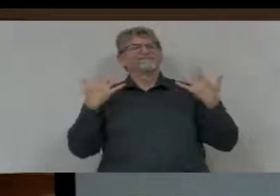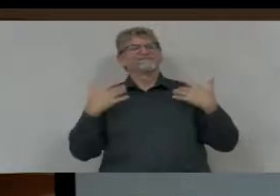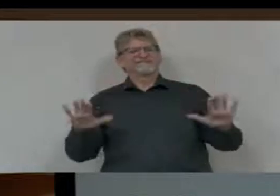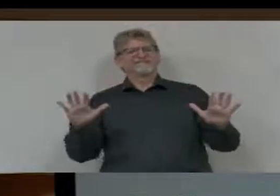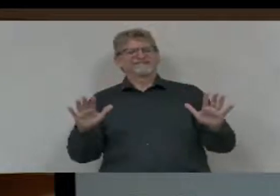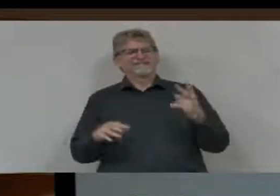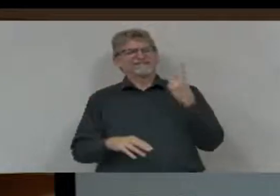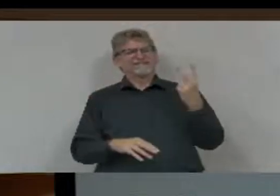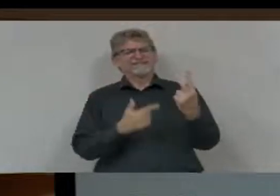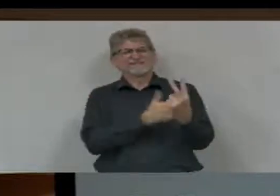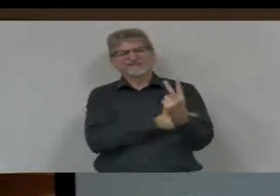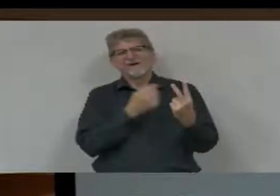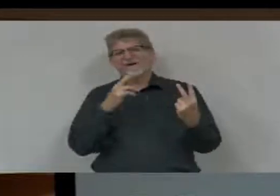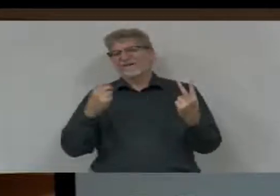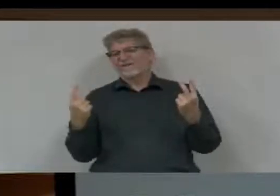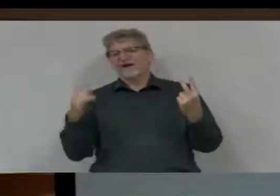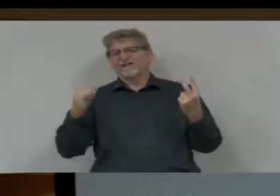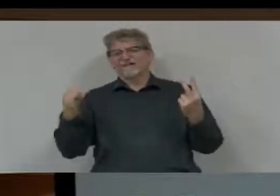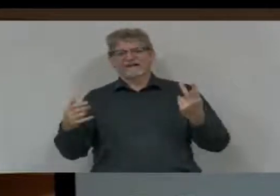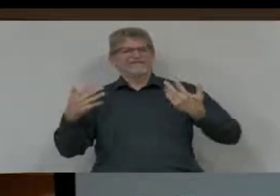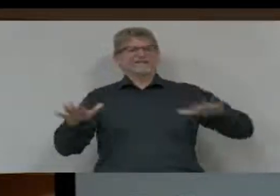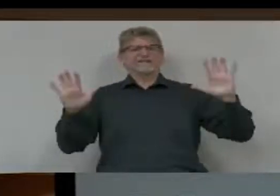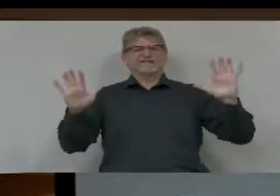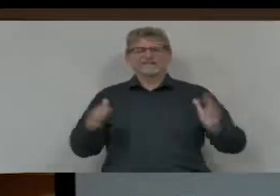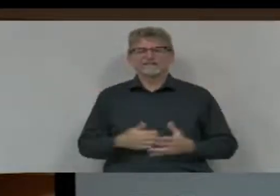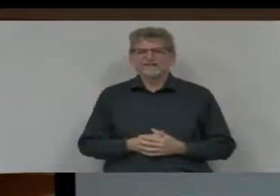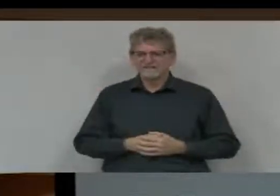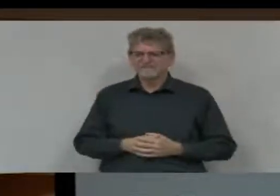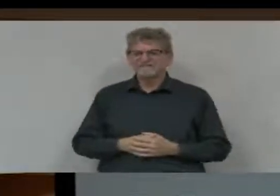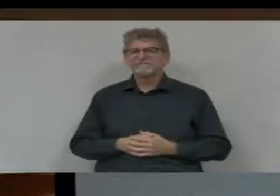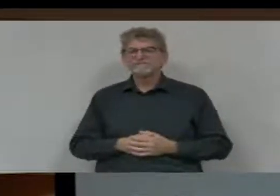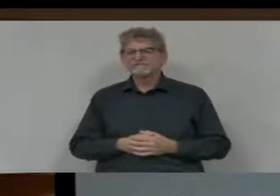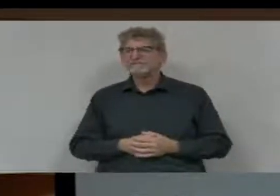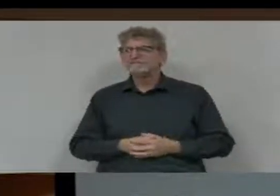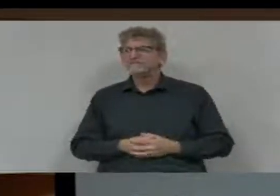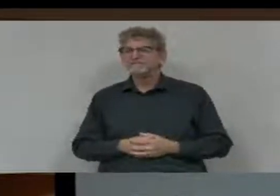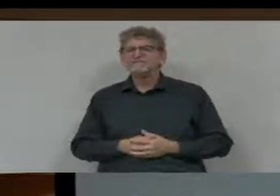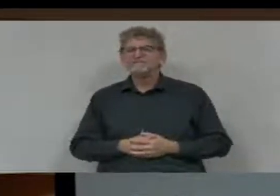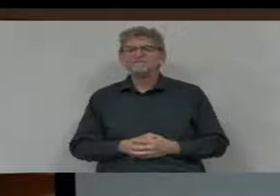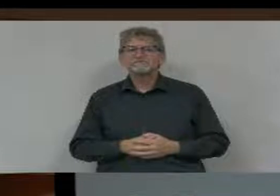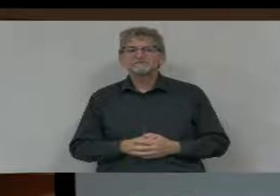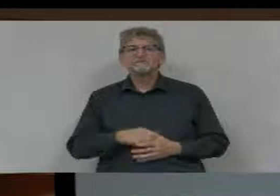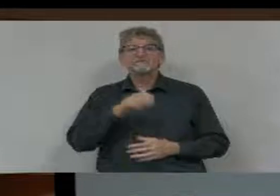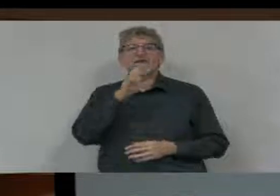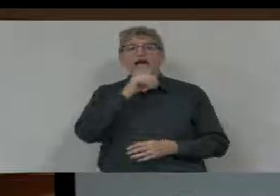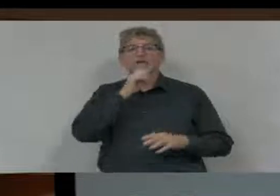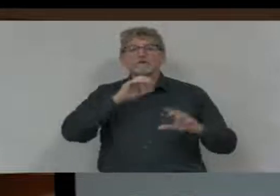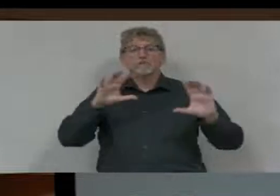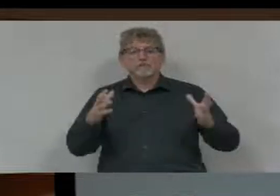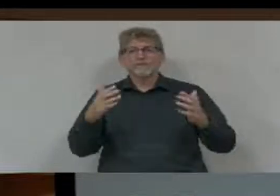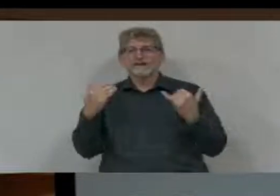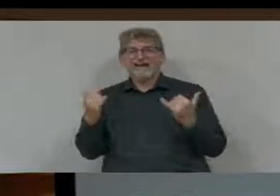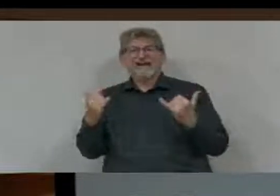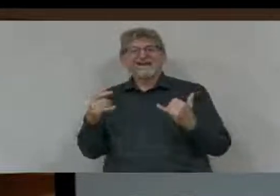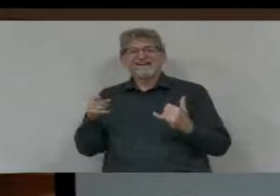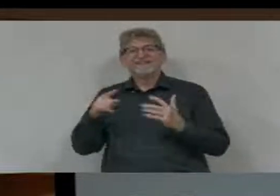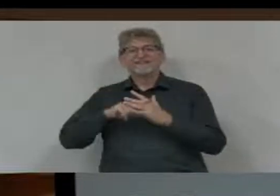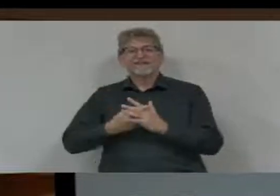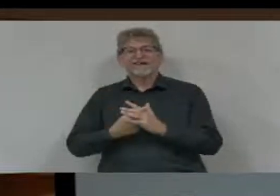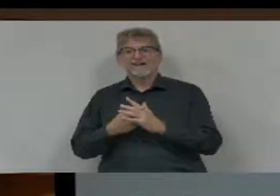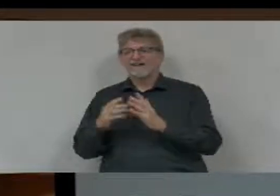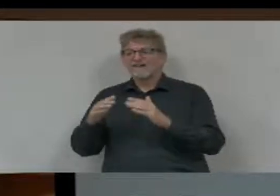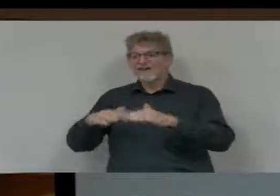COVID-19. Everyone ages 16 and older is now eligible to be vaccinated in the state of Indiana. It's important to note that 16